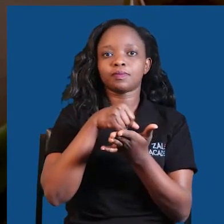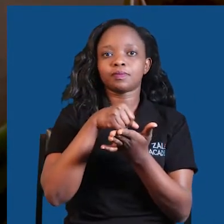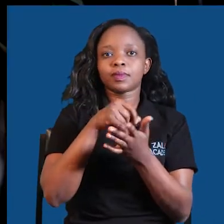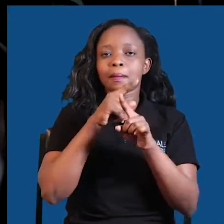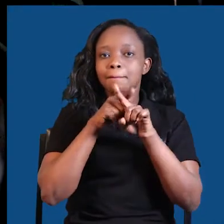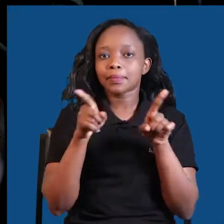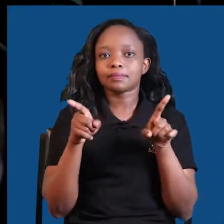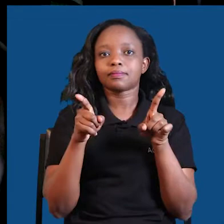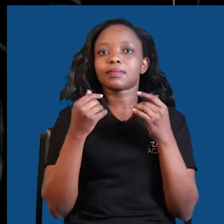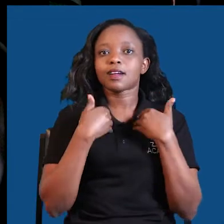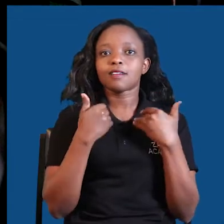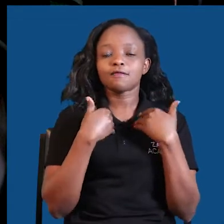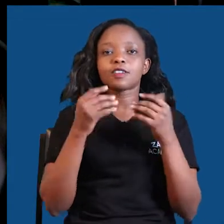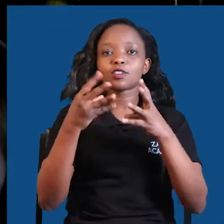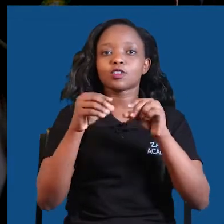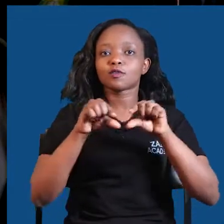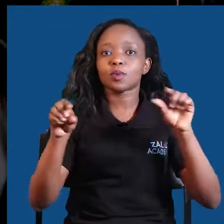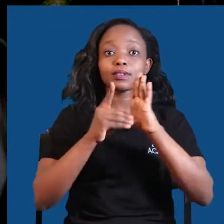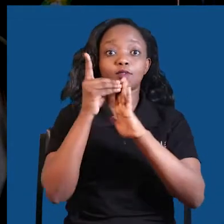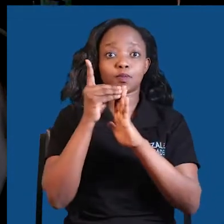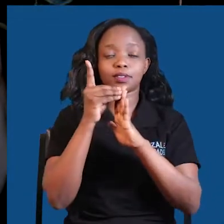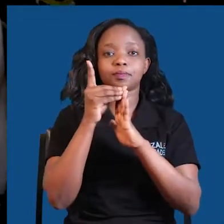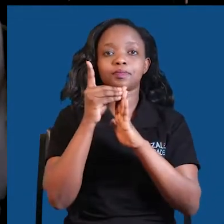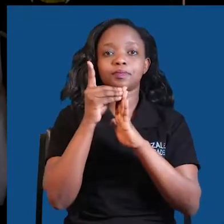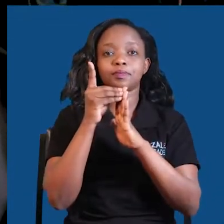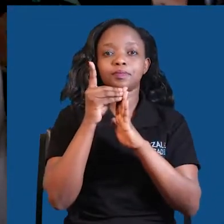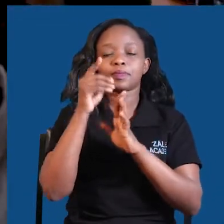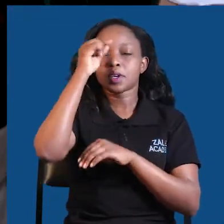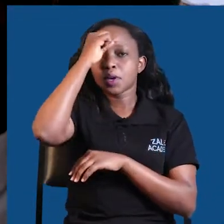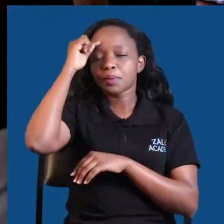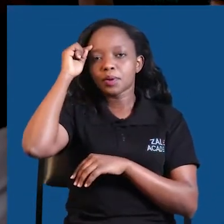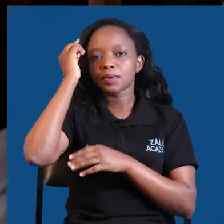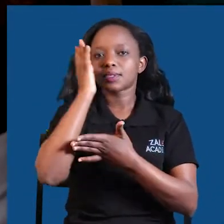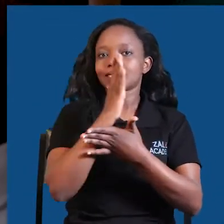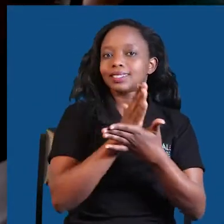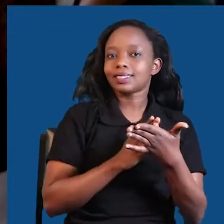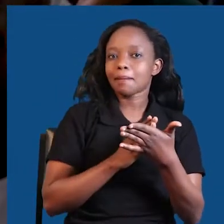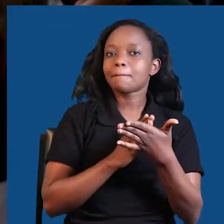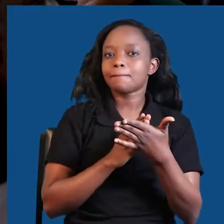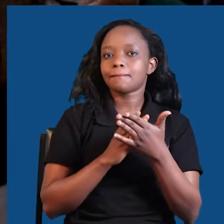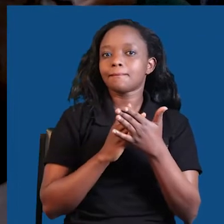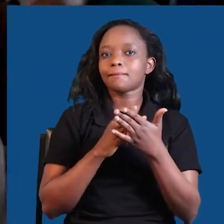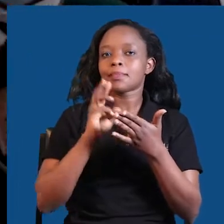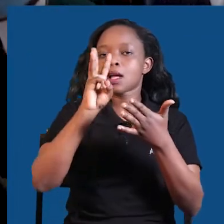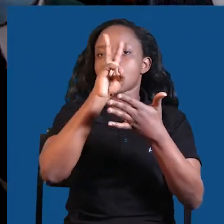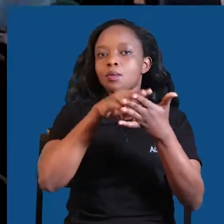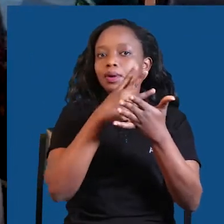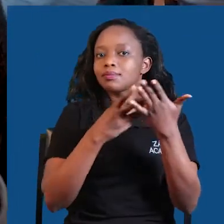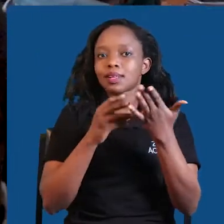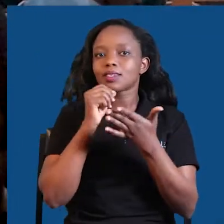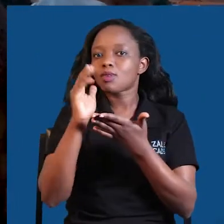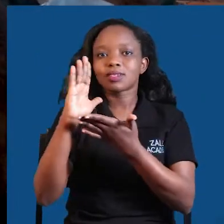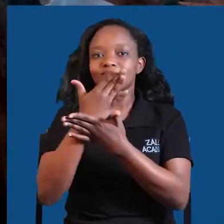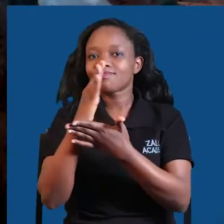involves. So, but ideally, we have now the software development. So because some web pages are not